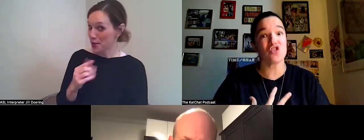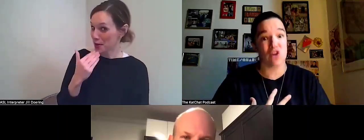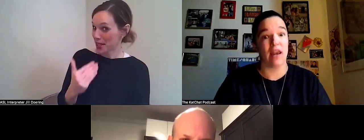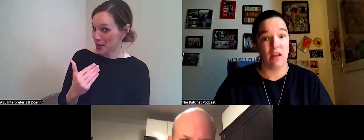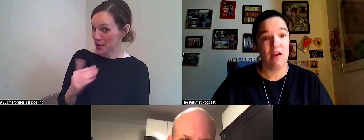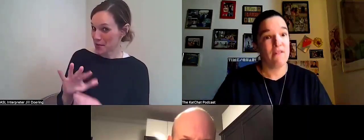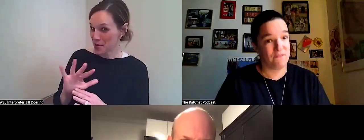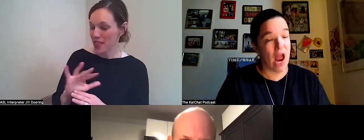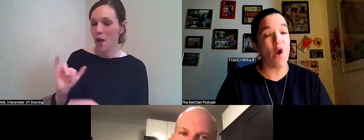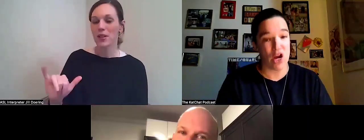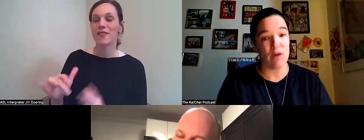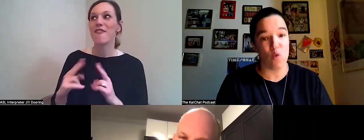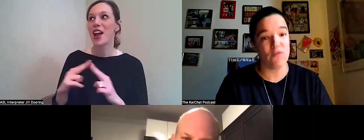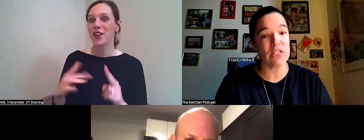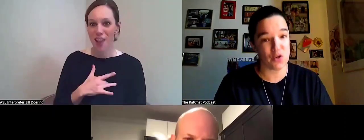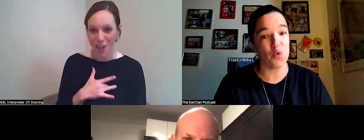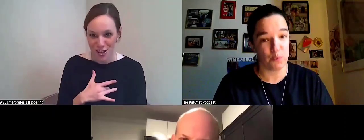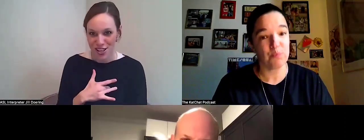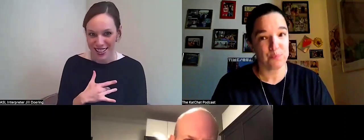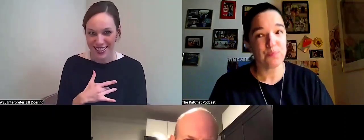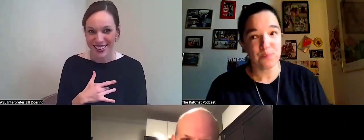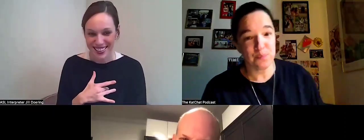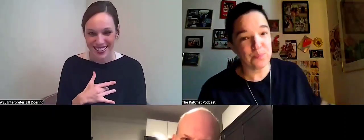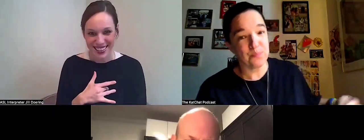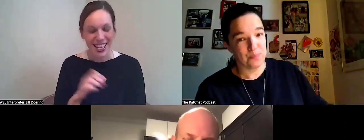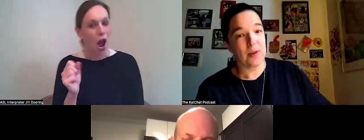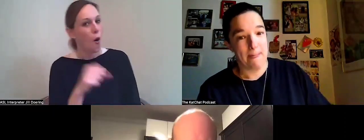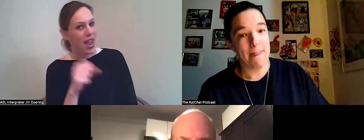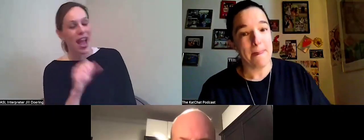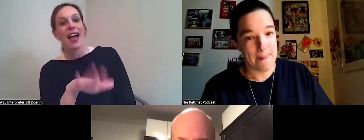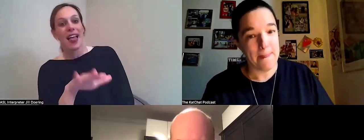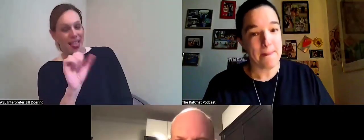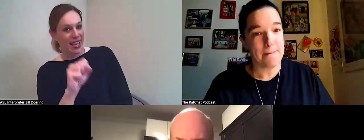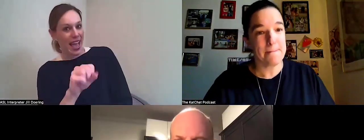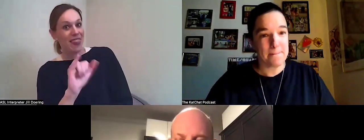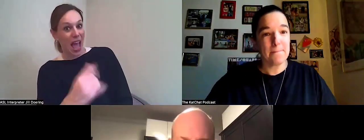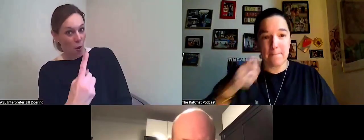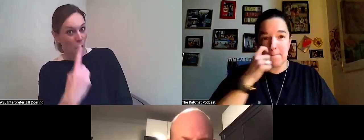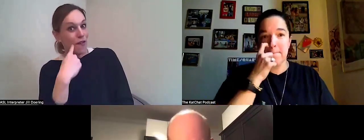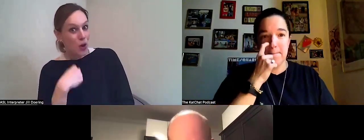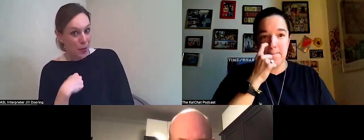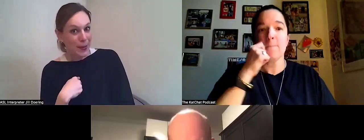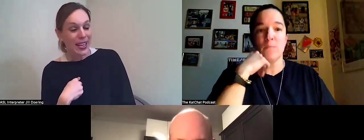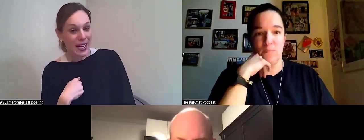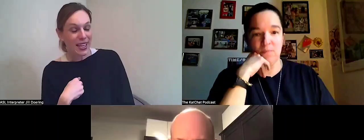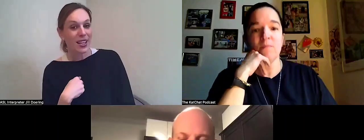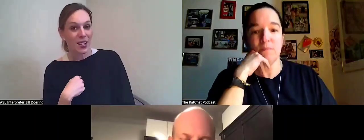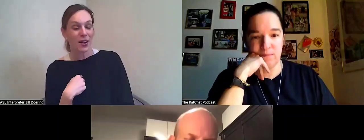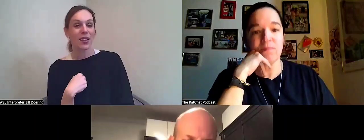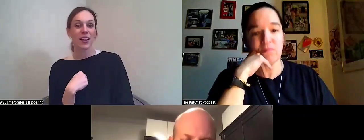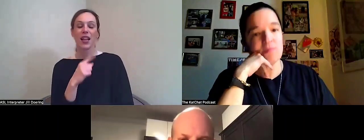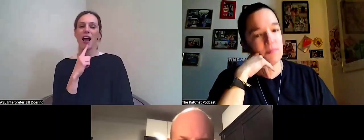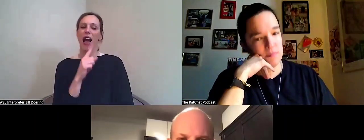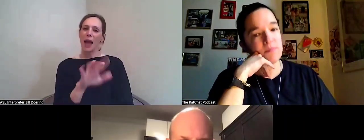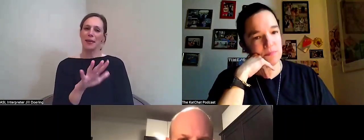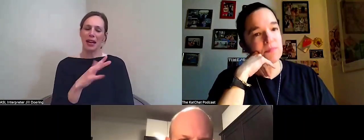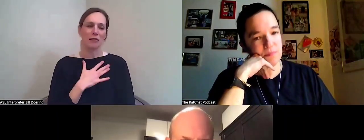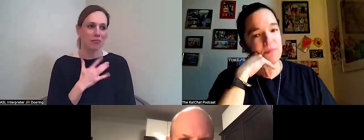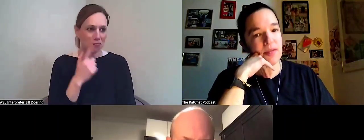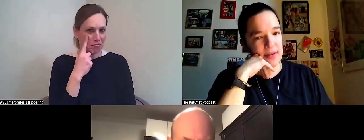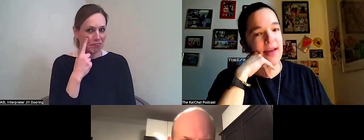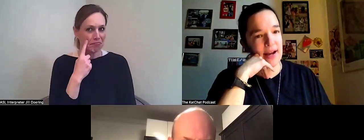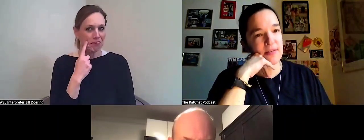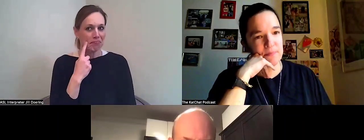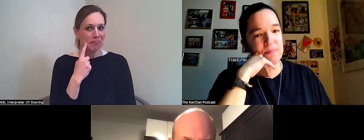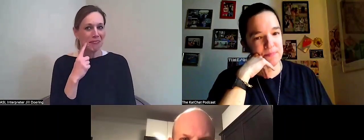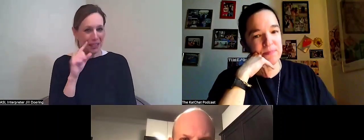very touching, very very good movie touching. too. Yeah, that one for me also was, a little tear jerker